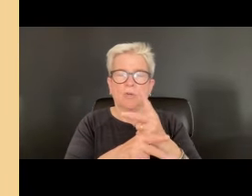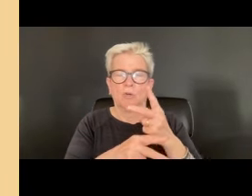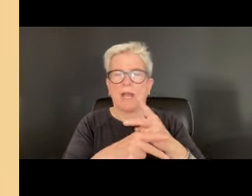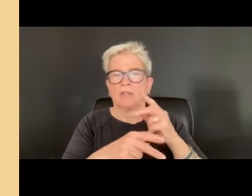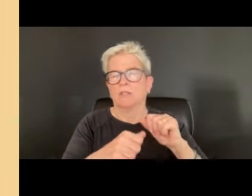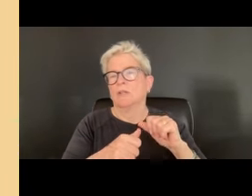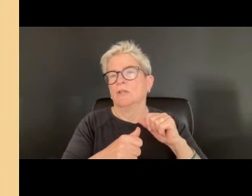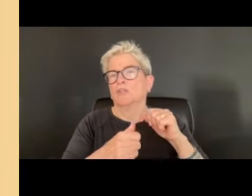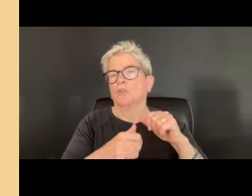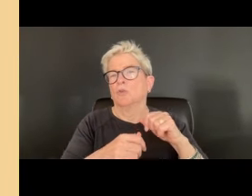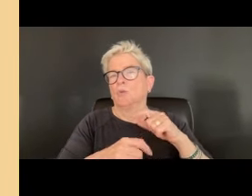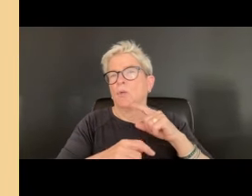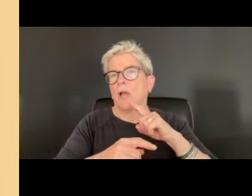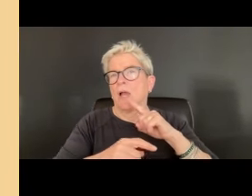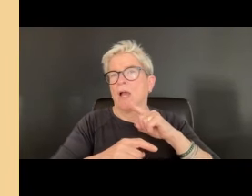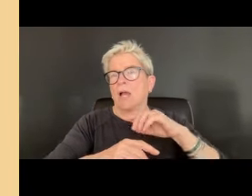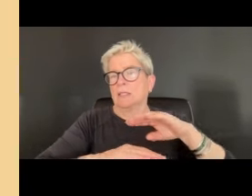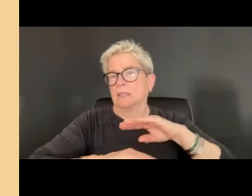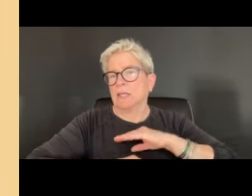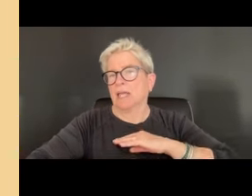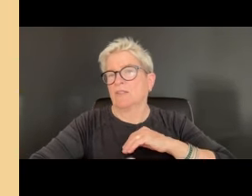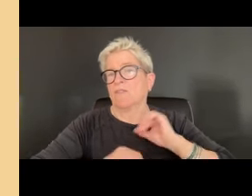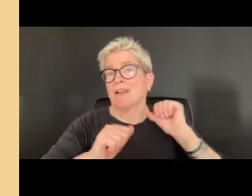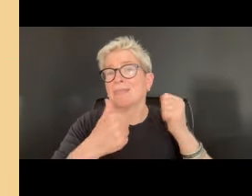is just one part of that.